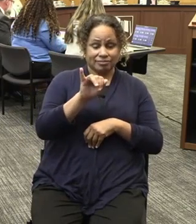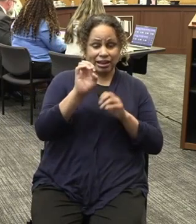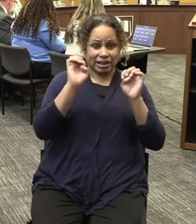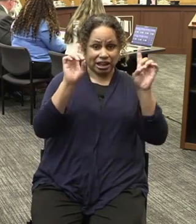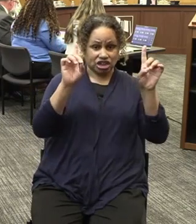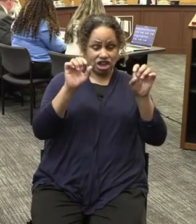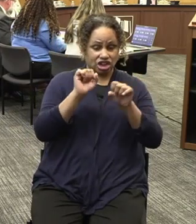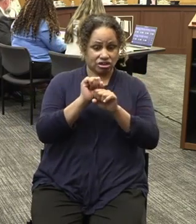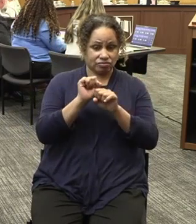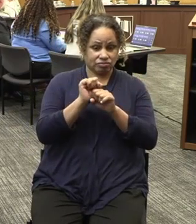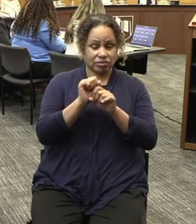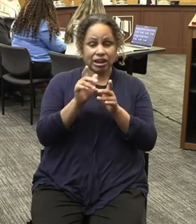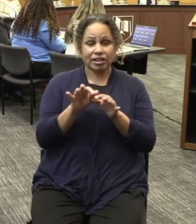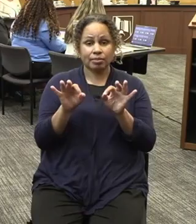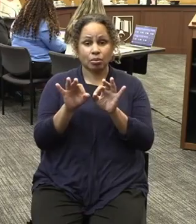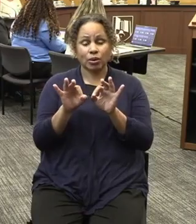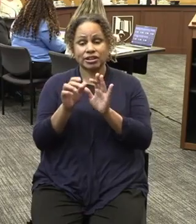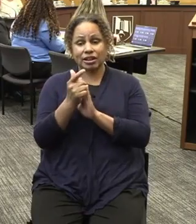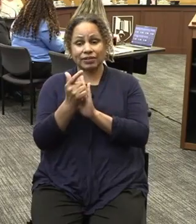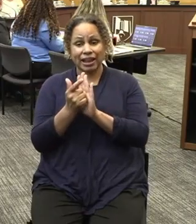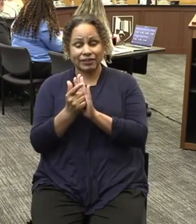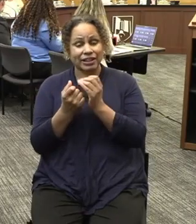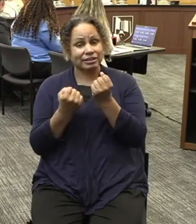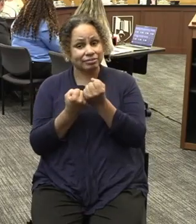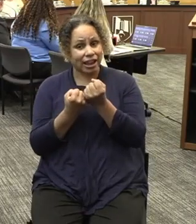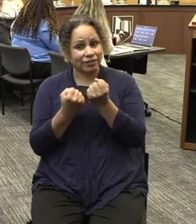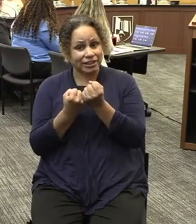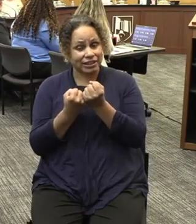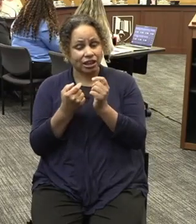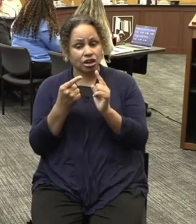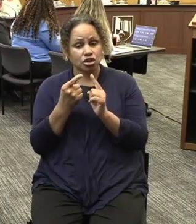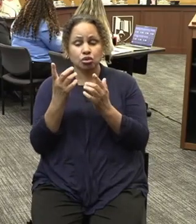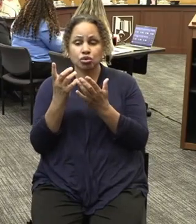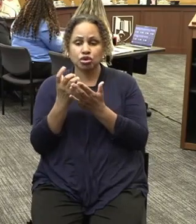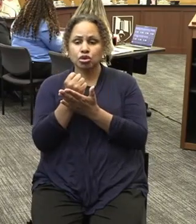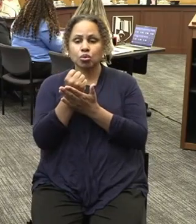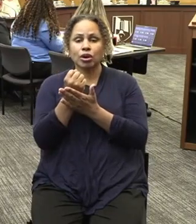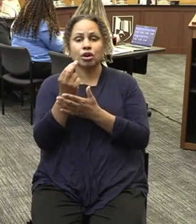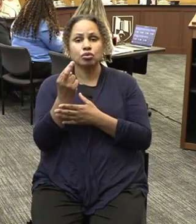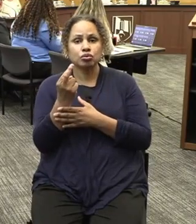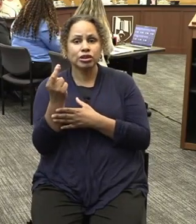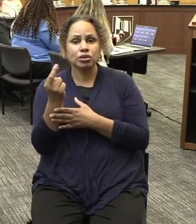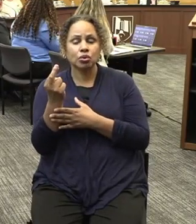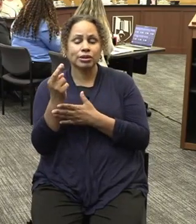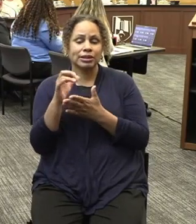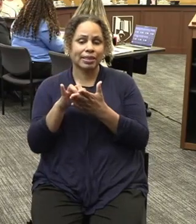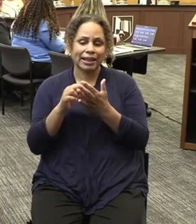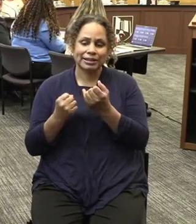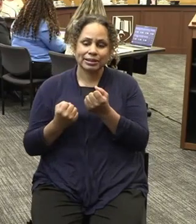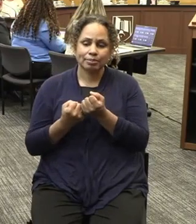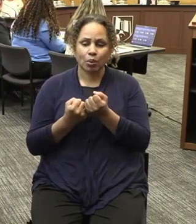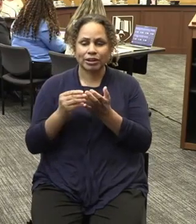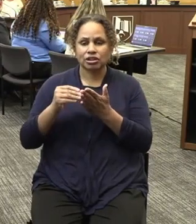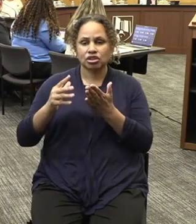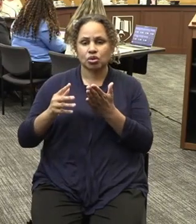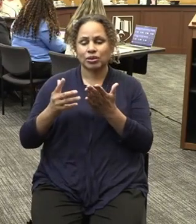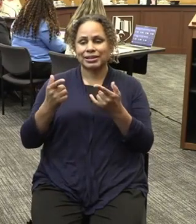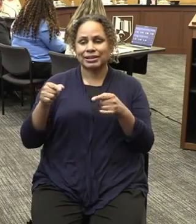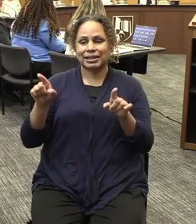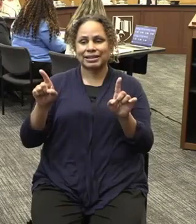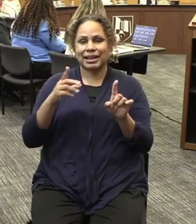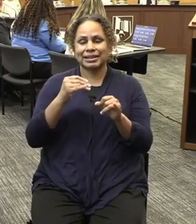the importance of legislative advocacy to secure resources that support student success and